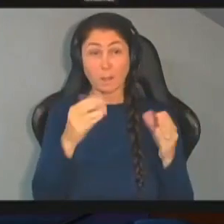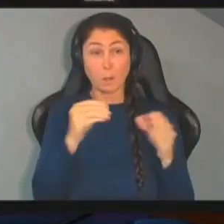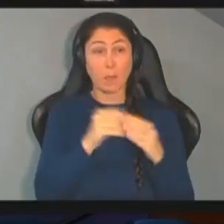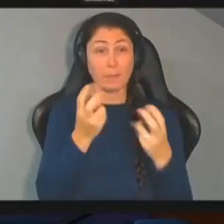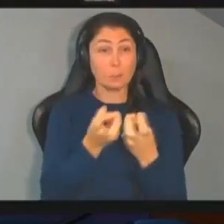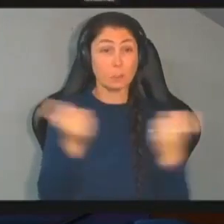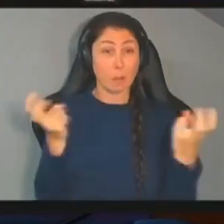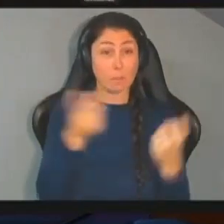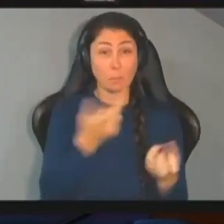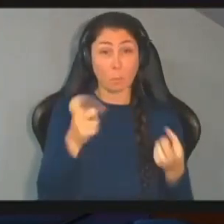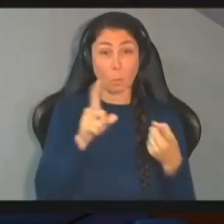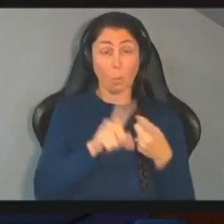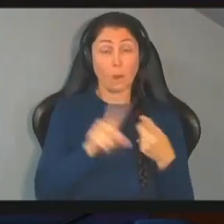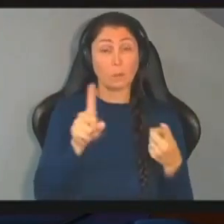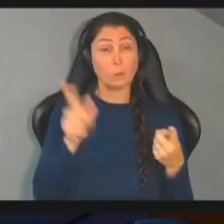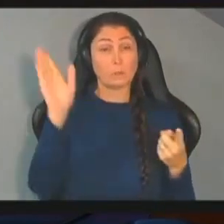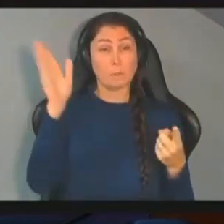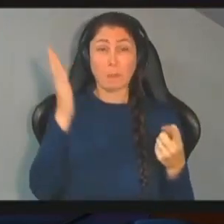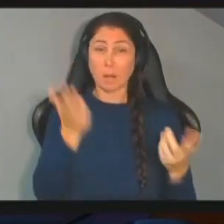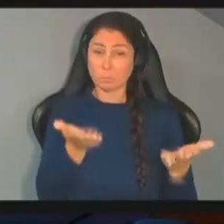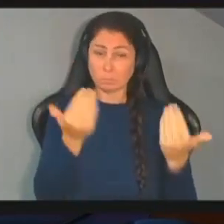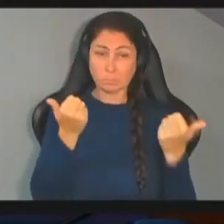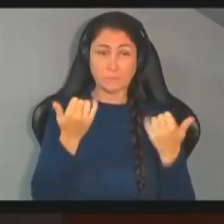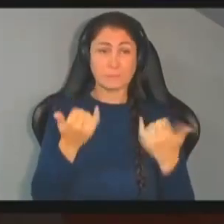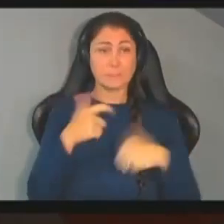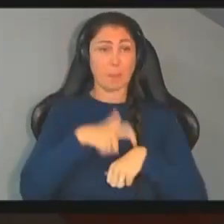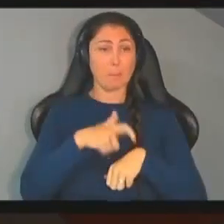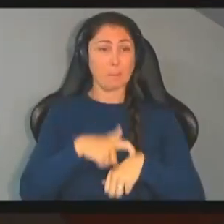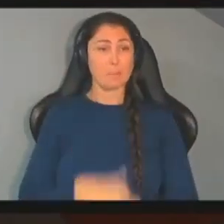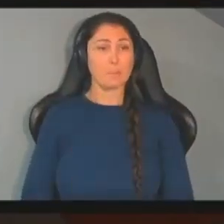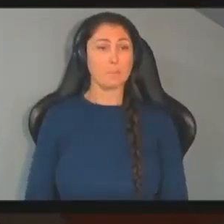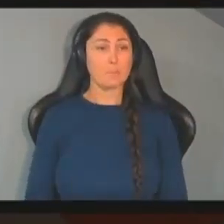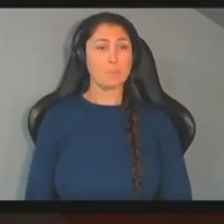speak, please come forward at this time.